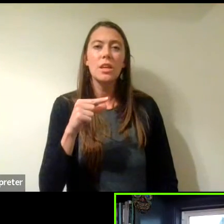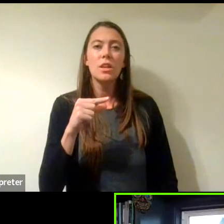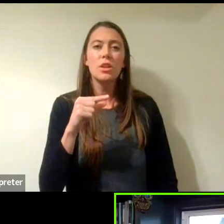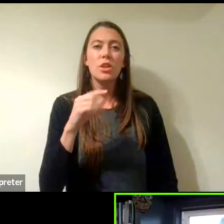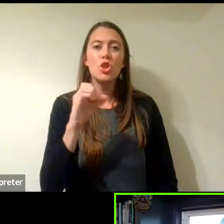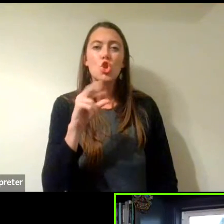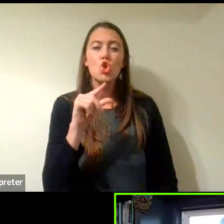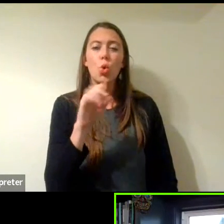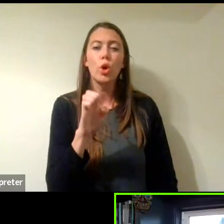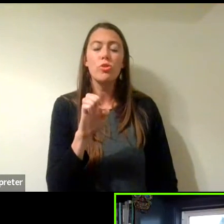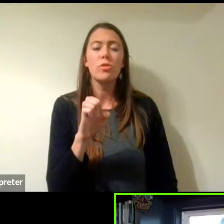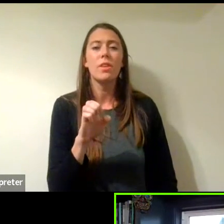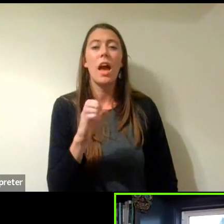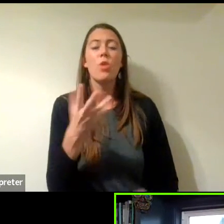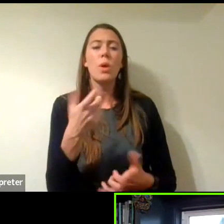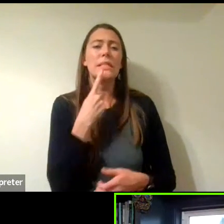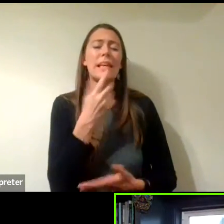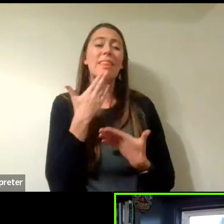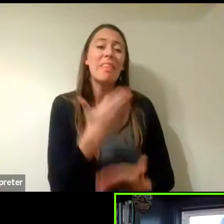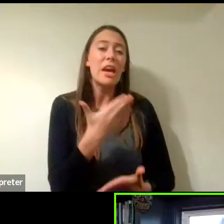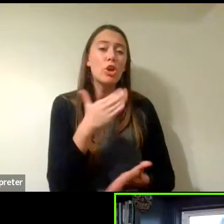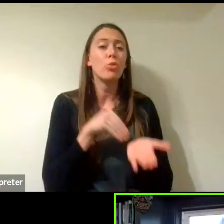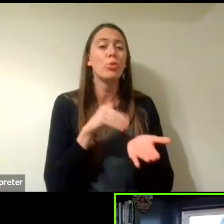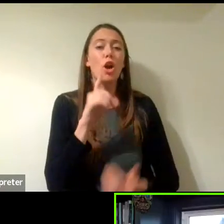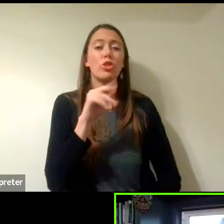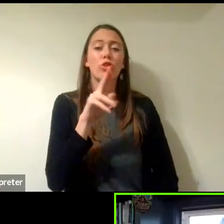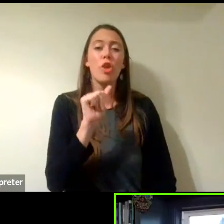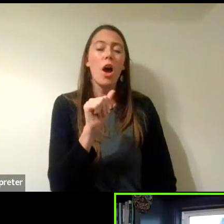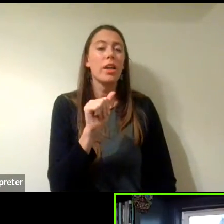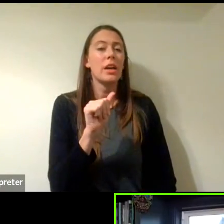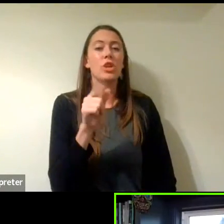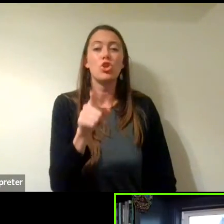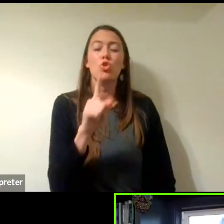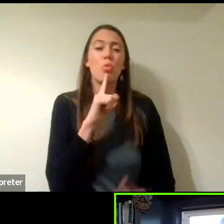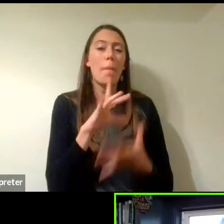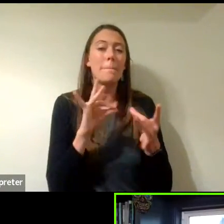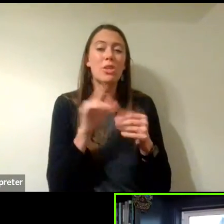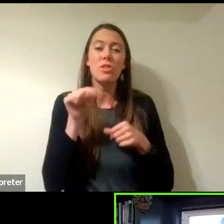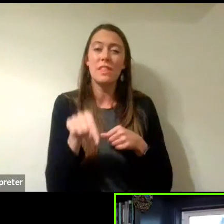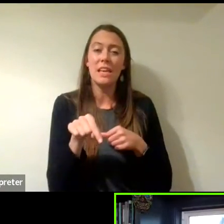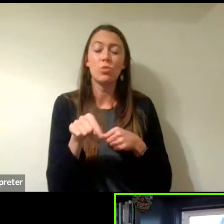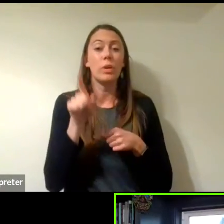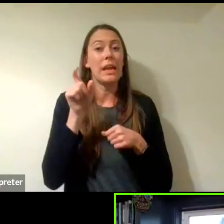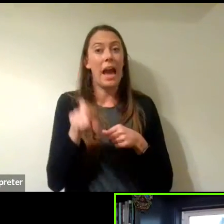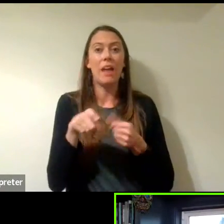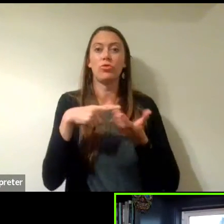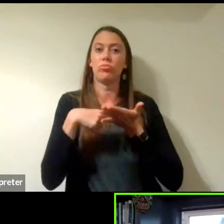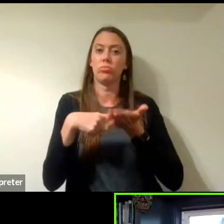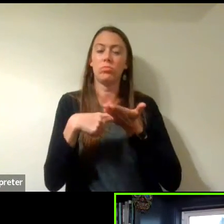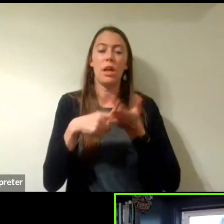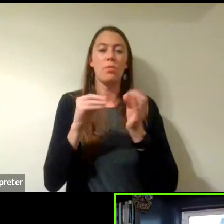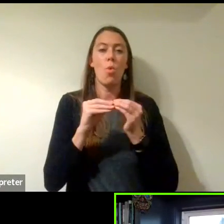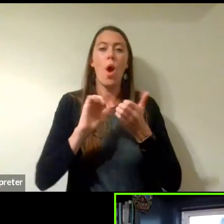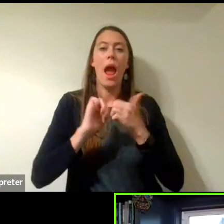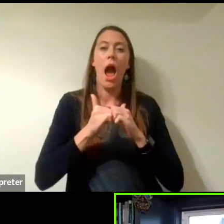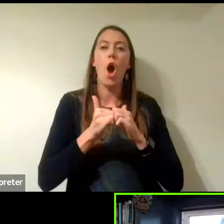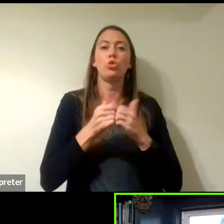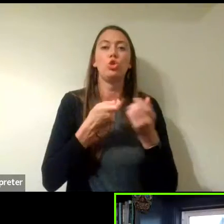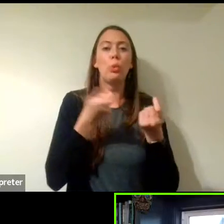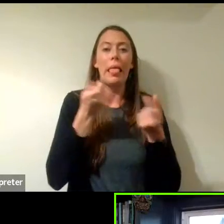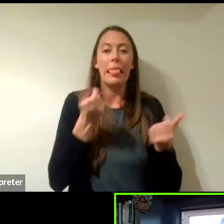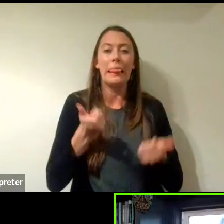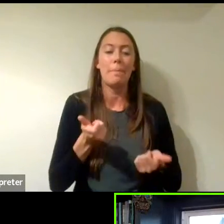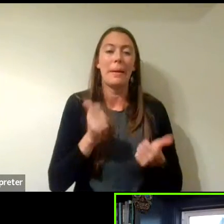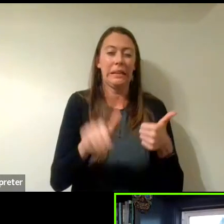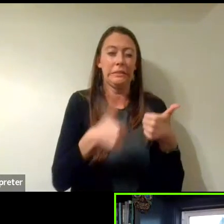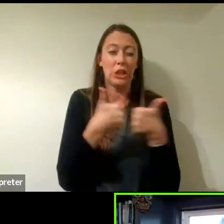We absolutely have to have a conversation about how we lower barriers or eliminate barriers. There's still a lot